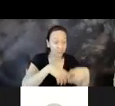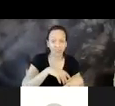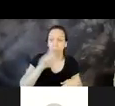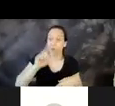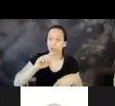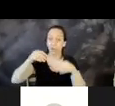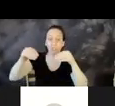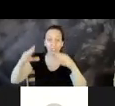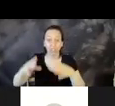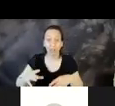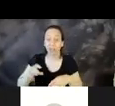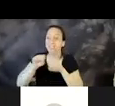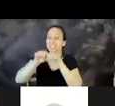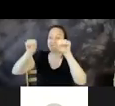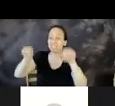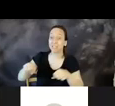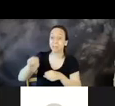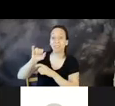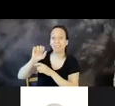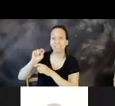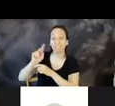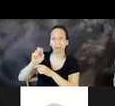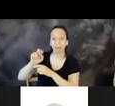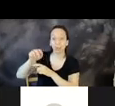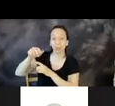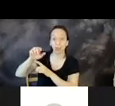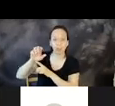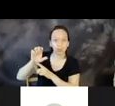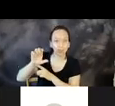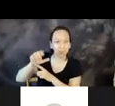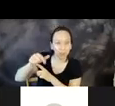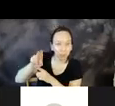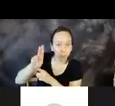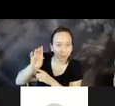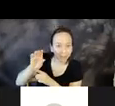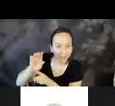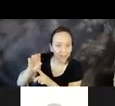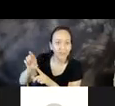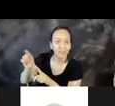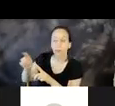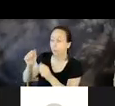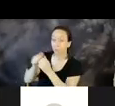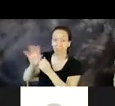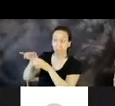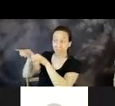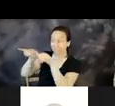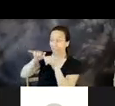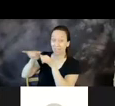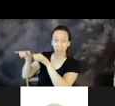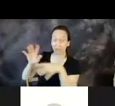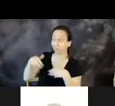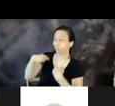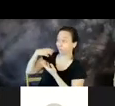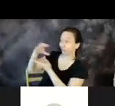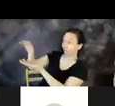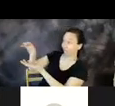be made by the systems integrator, Cubic, following the MBTA drafted quantity standards. But after receiving lots of feedback from the